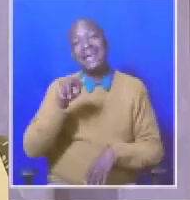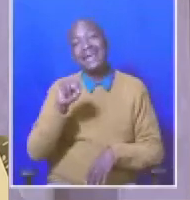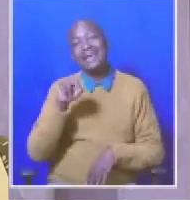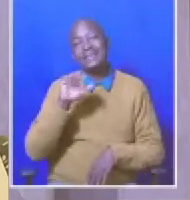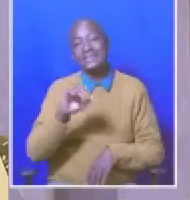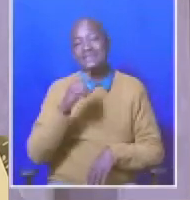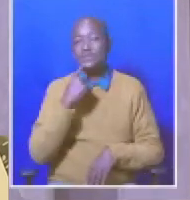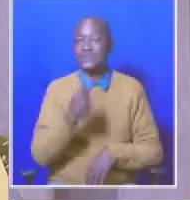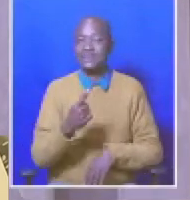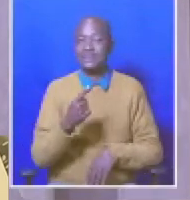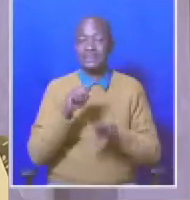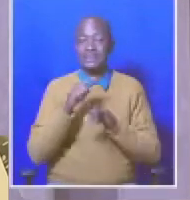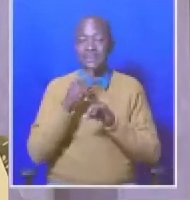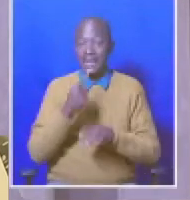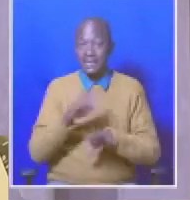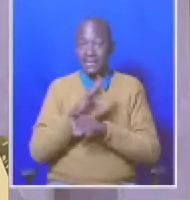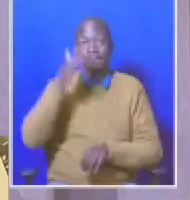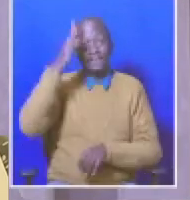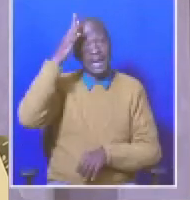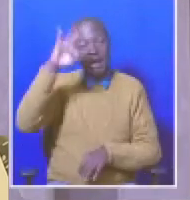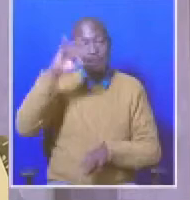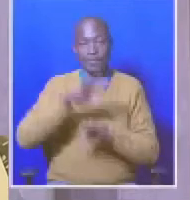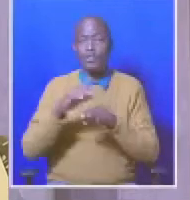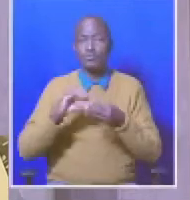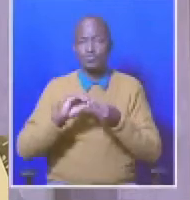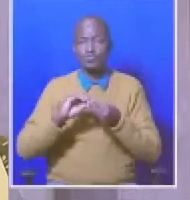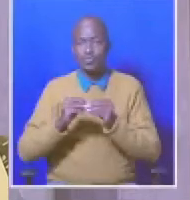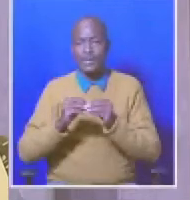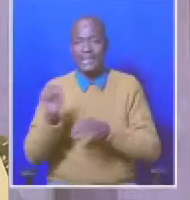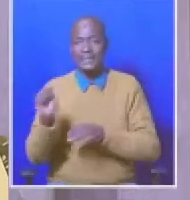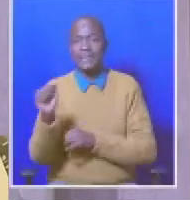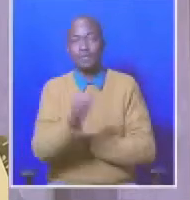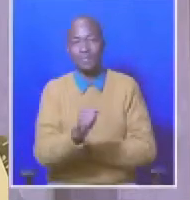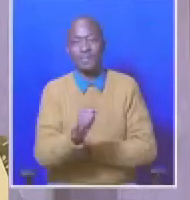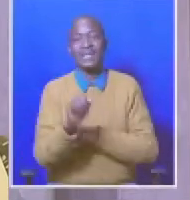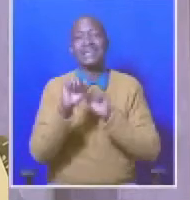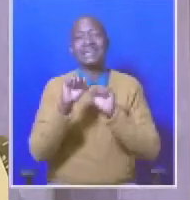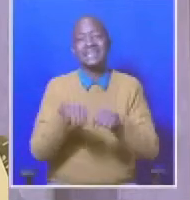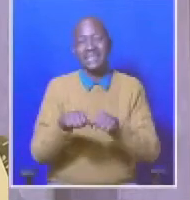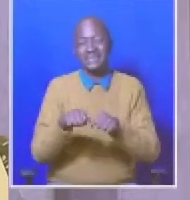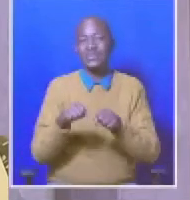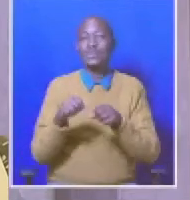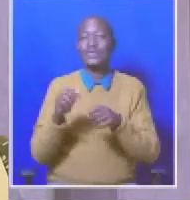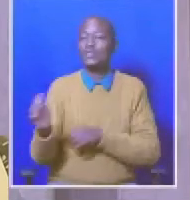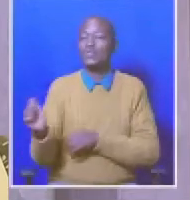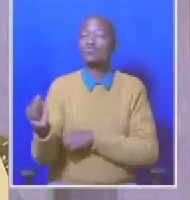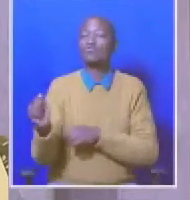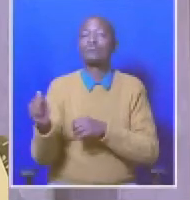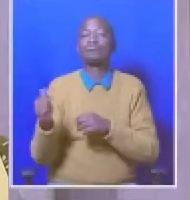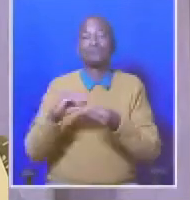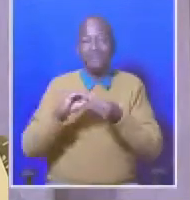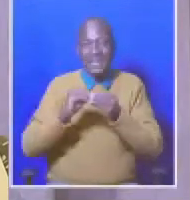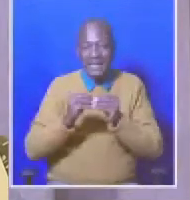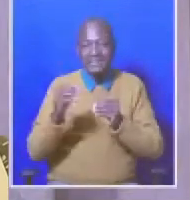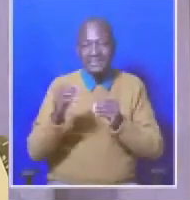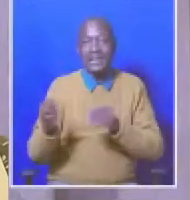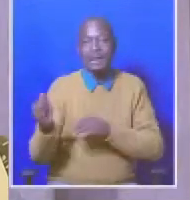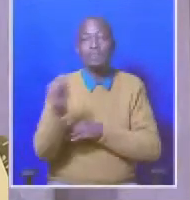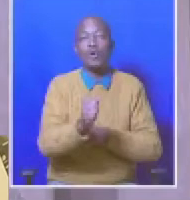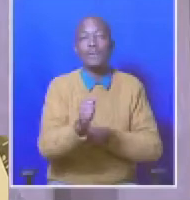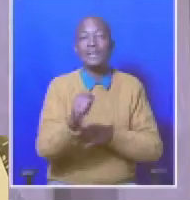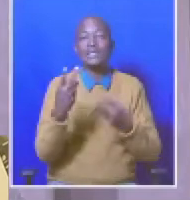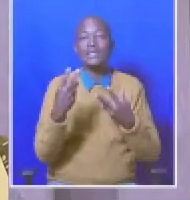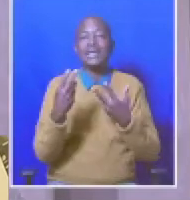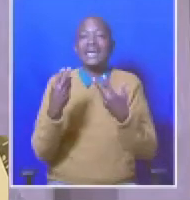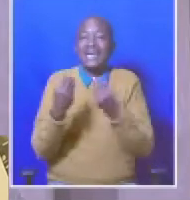say as a government we'll create employment and do everything. We'll create employment in collaboration with